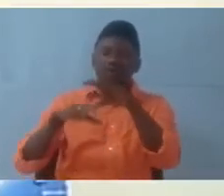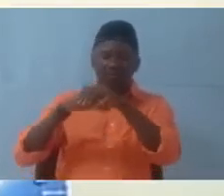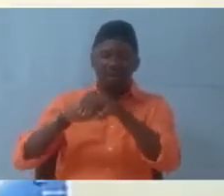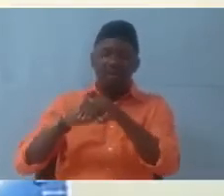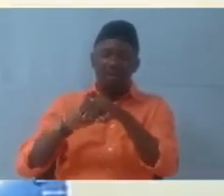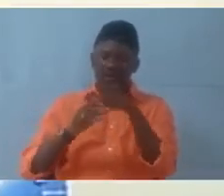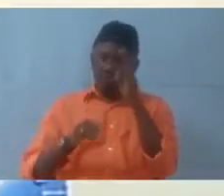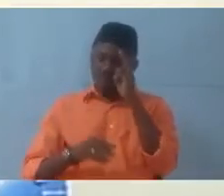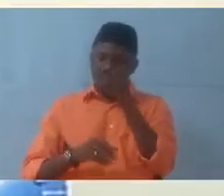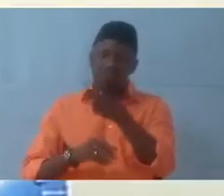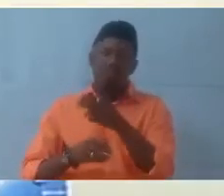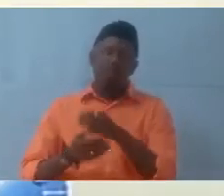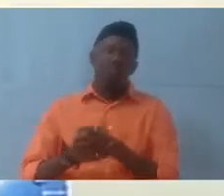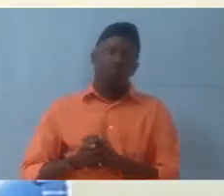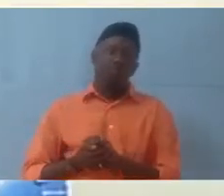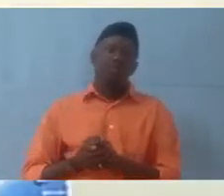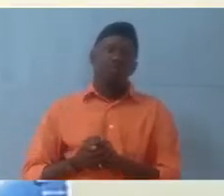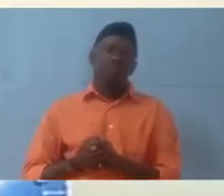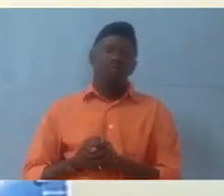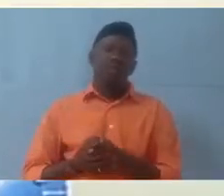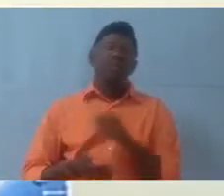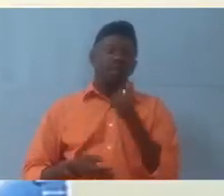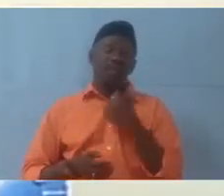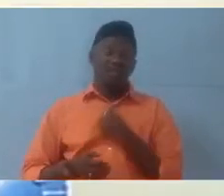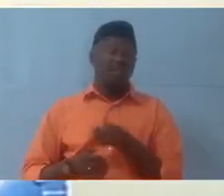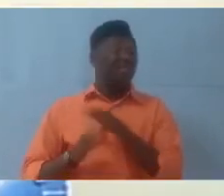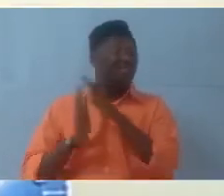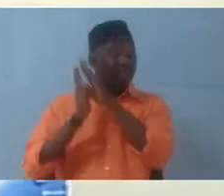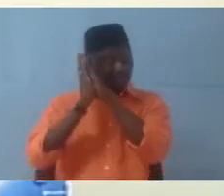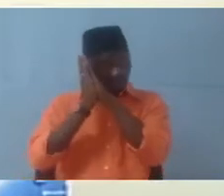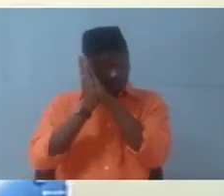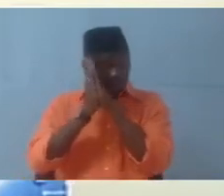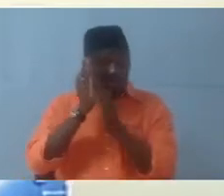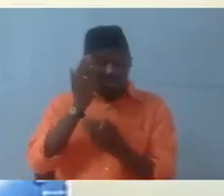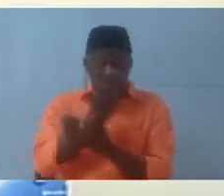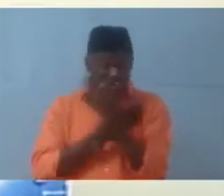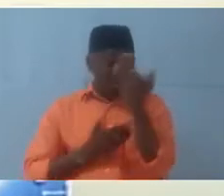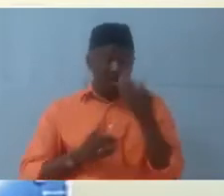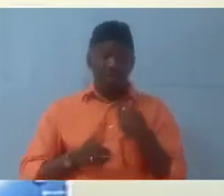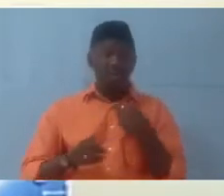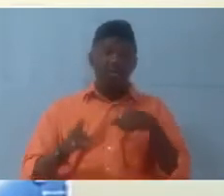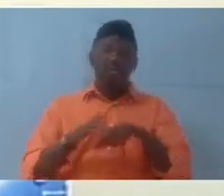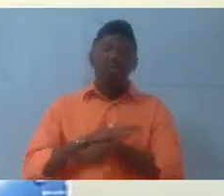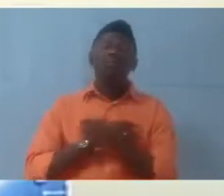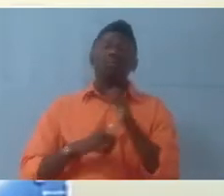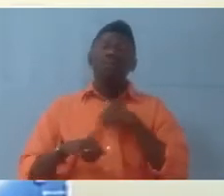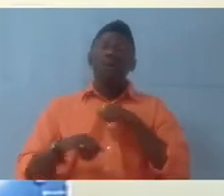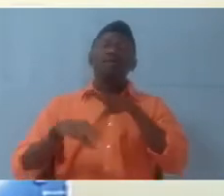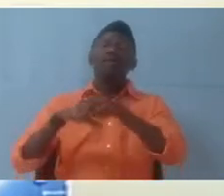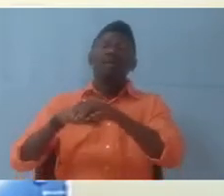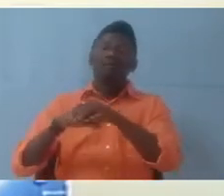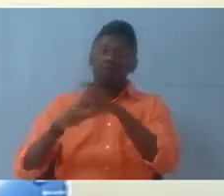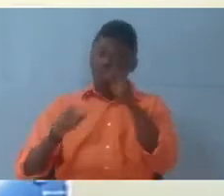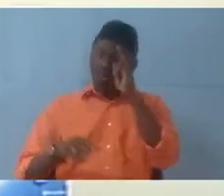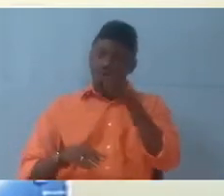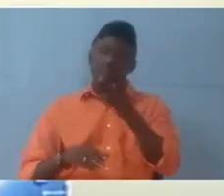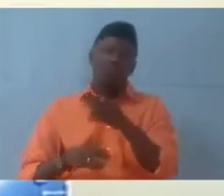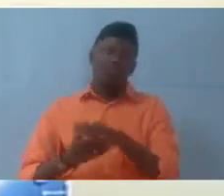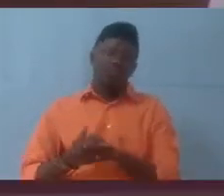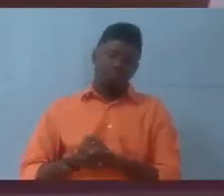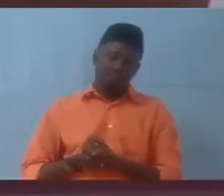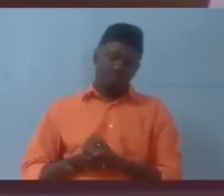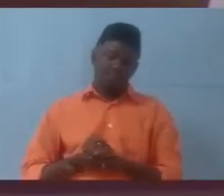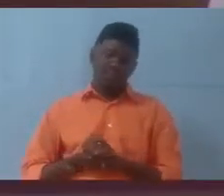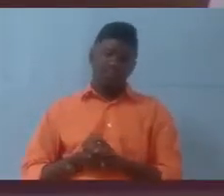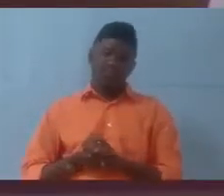the night where I went to just to see my friend fofa la fanan sax fama dekk fama demone setti suma ben xarit can you